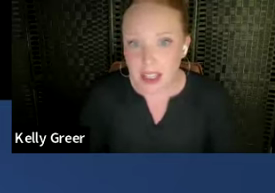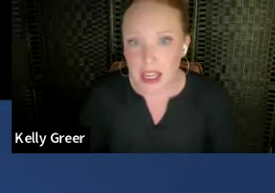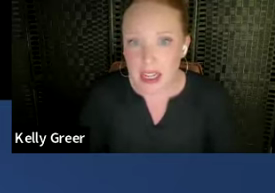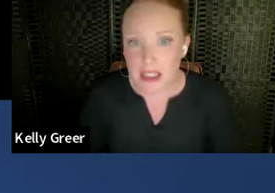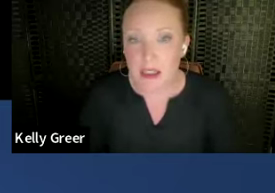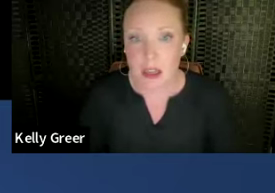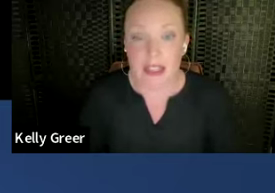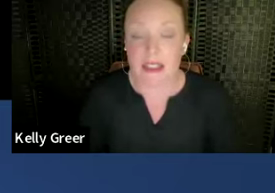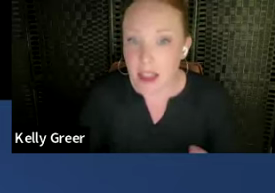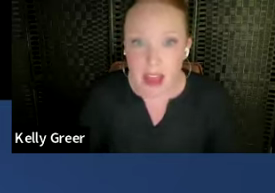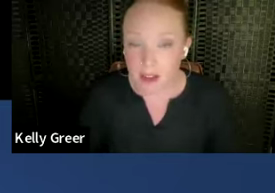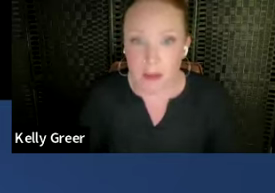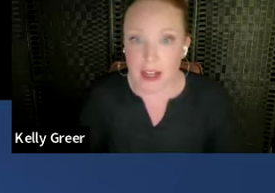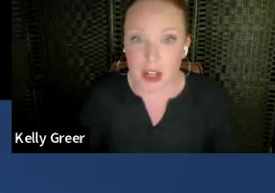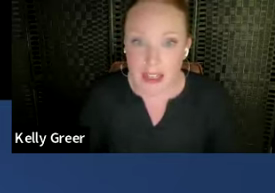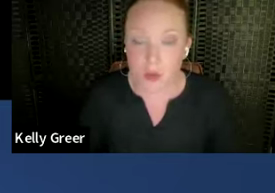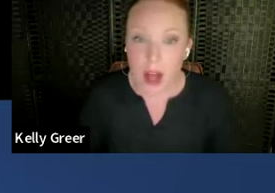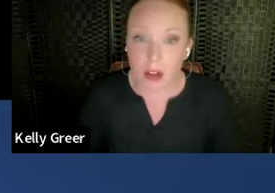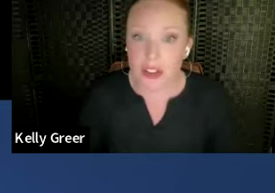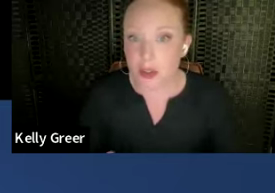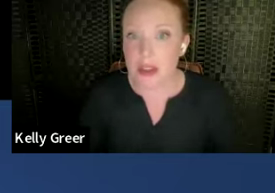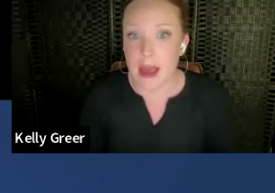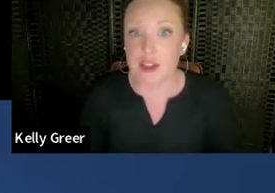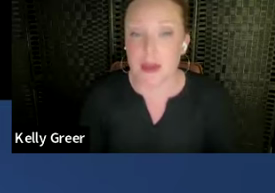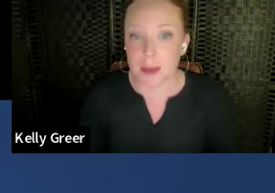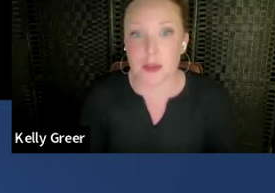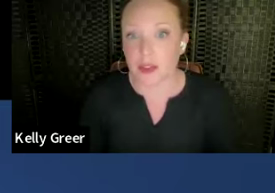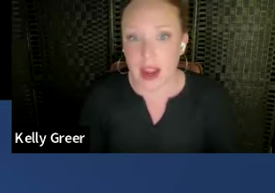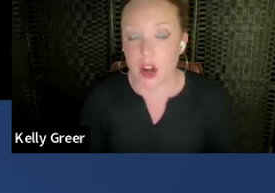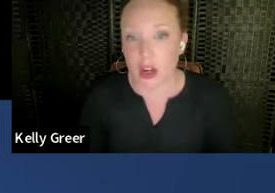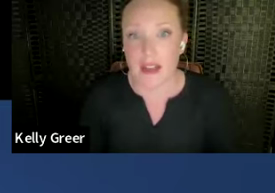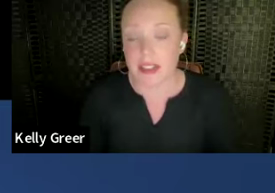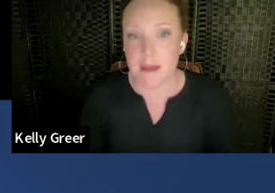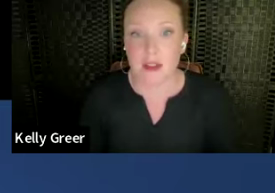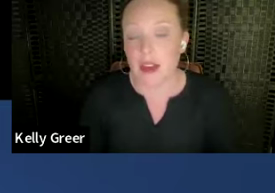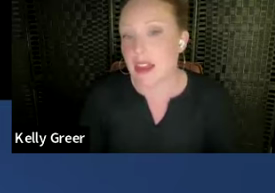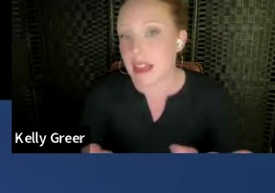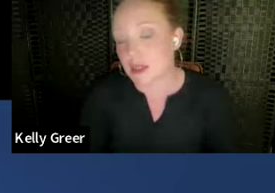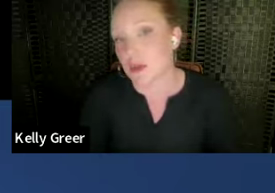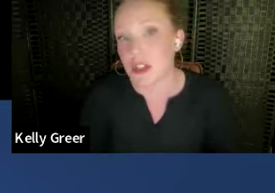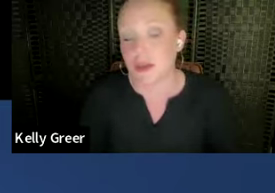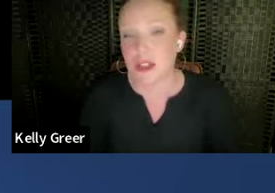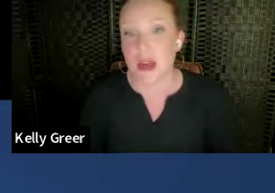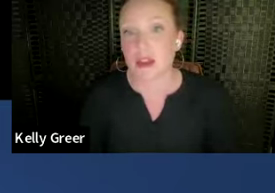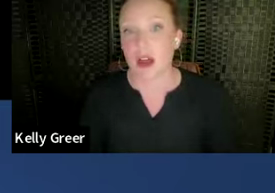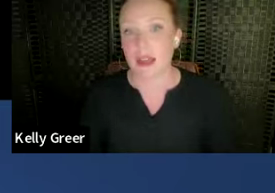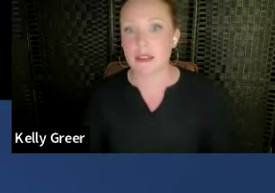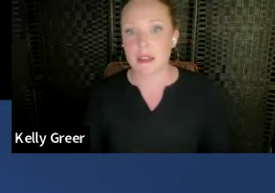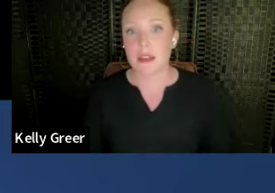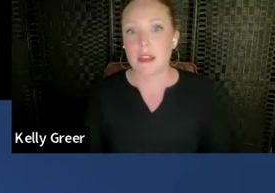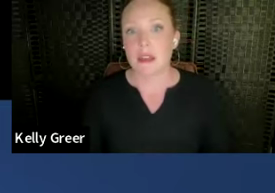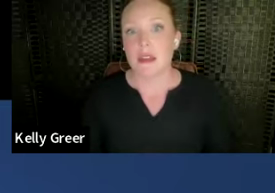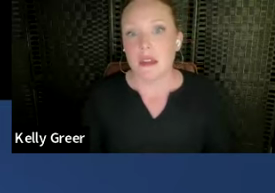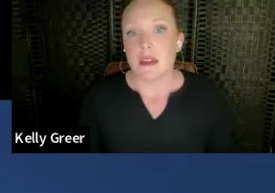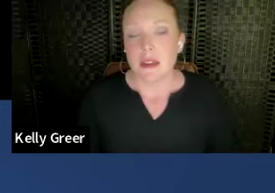to advocate and send that reminder as well to them to be able to provide CART at the time of the event. And that's what we do. We do that a